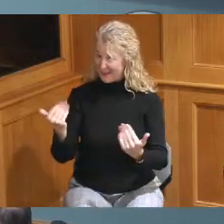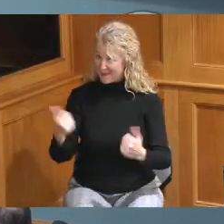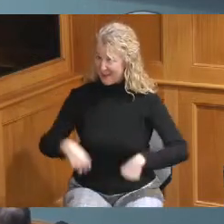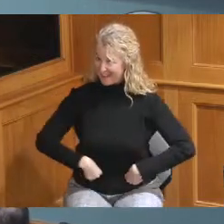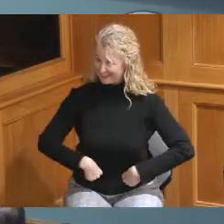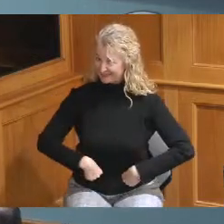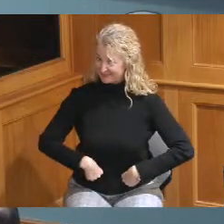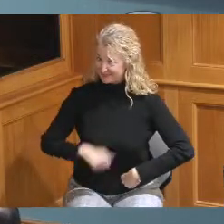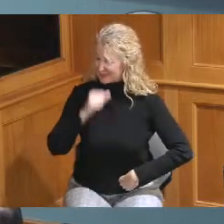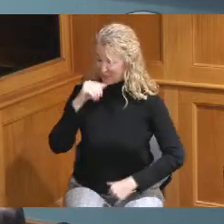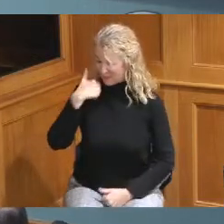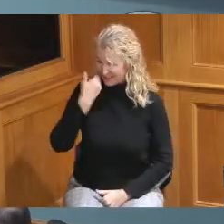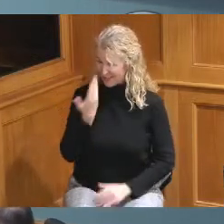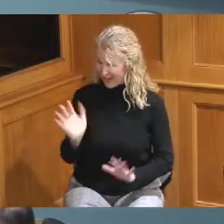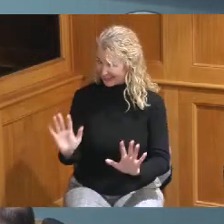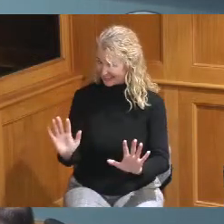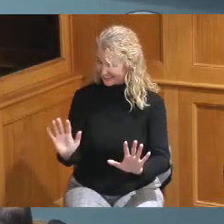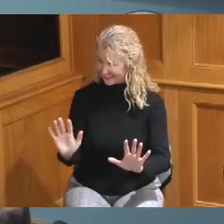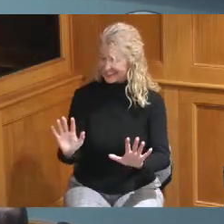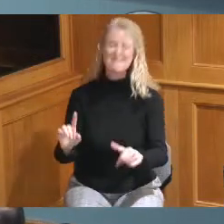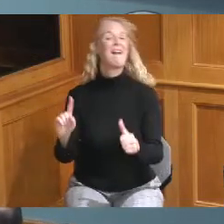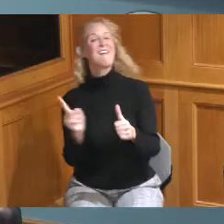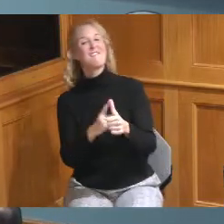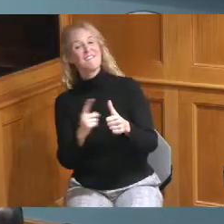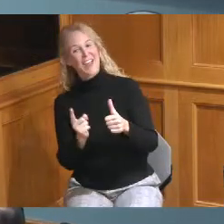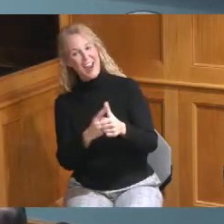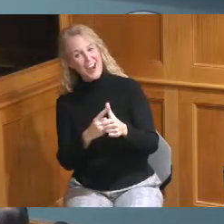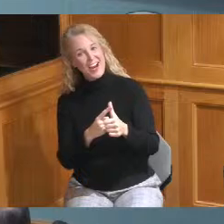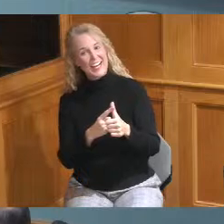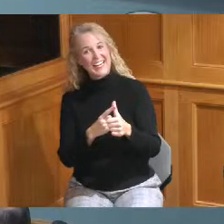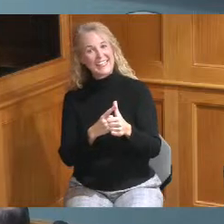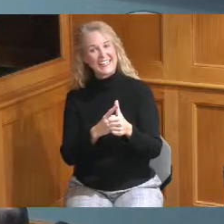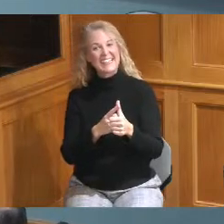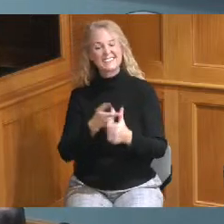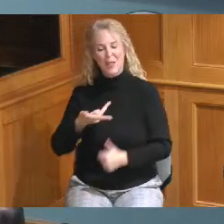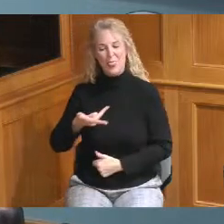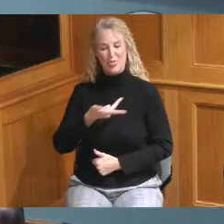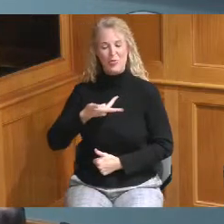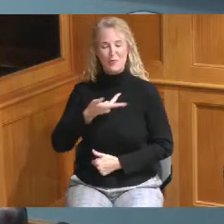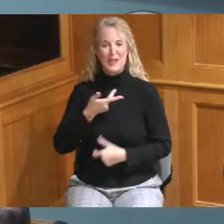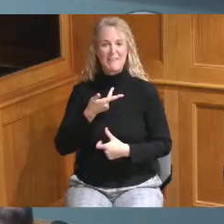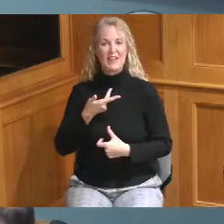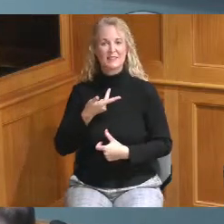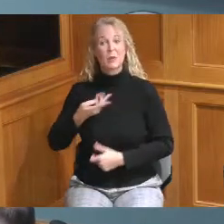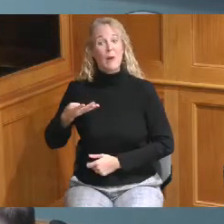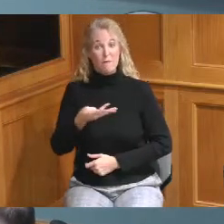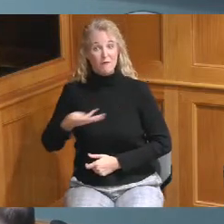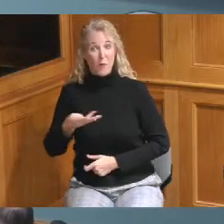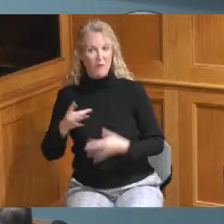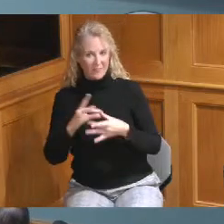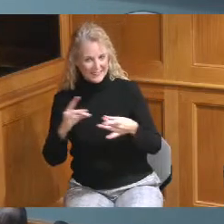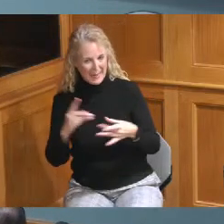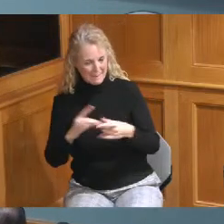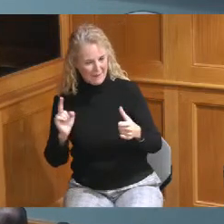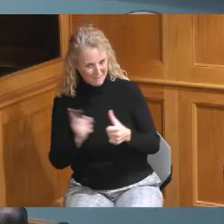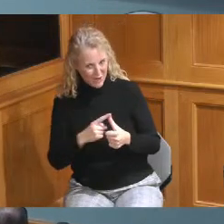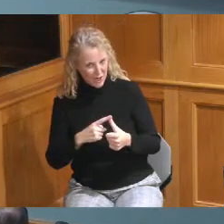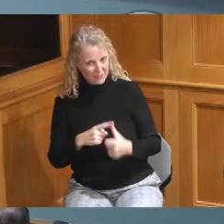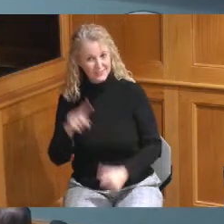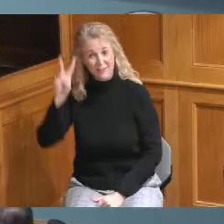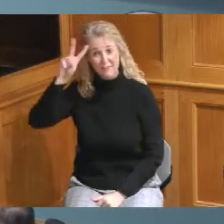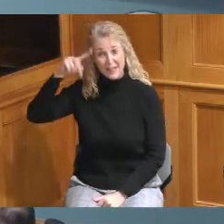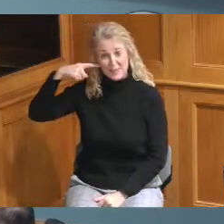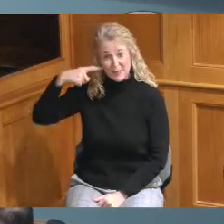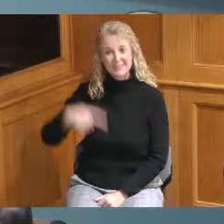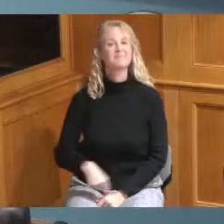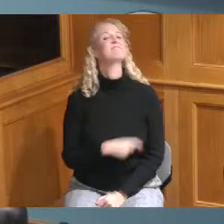honoree. I'm going to open it up to the commissioners and then to Mr. Aludo. I'm sure will want to say something as well. Vice President